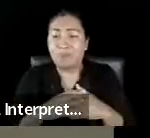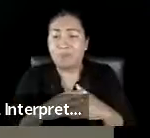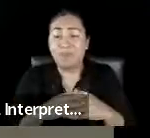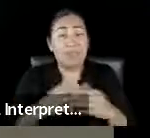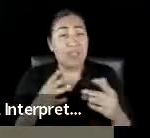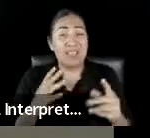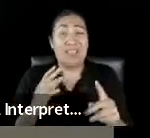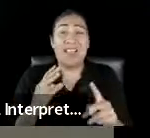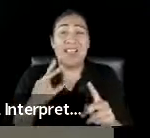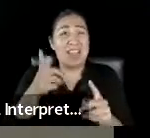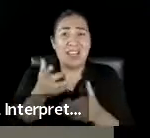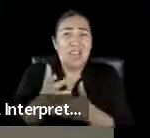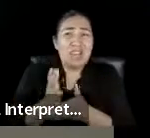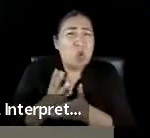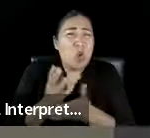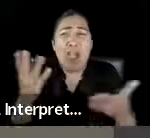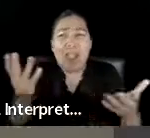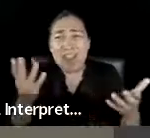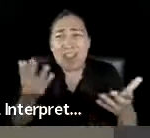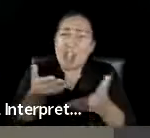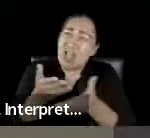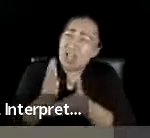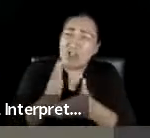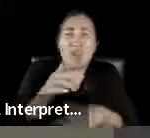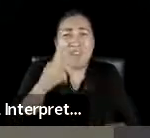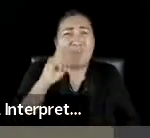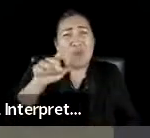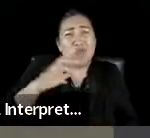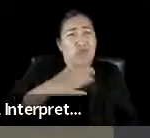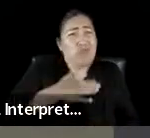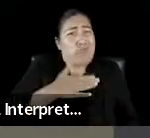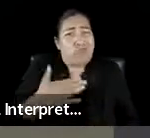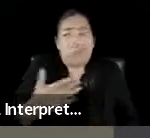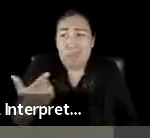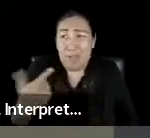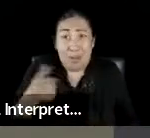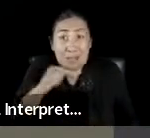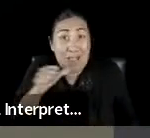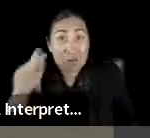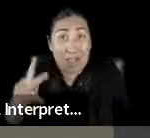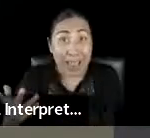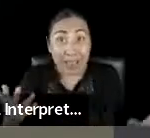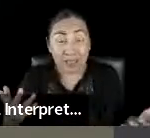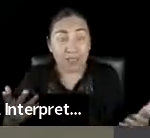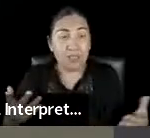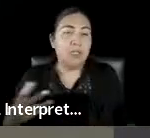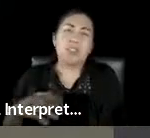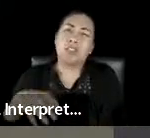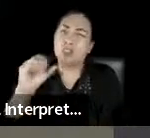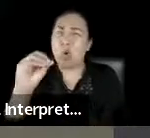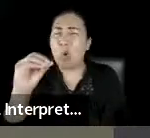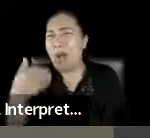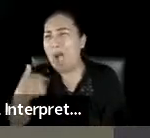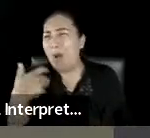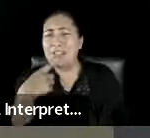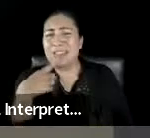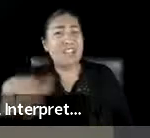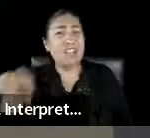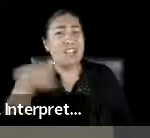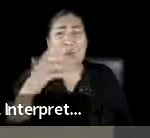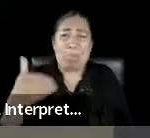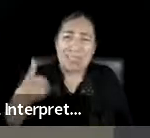that it's okay. It's okay to say that you're not okay. And I just want to say to all these